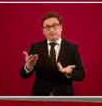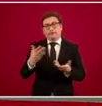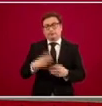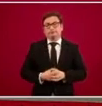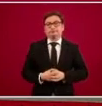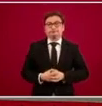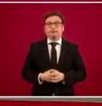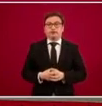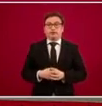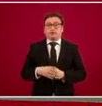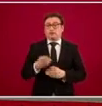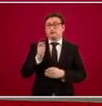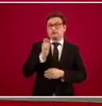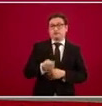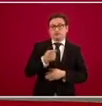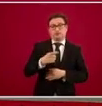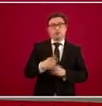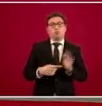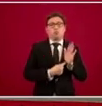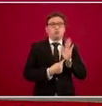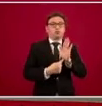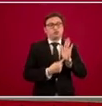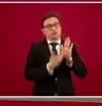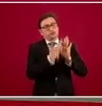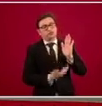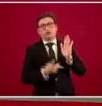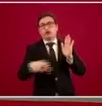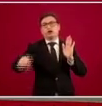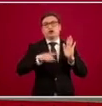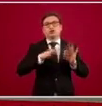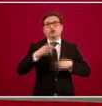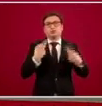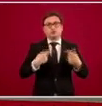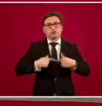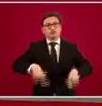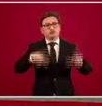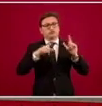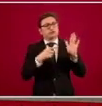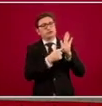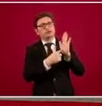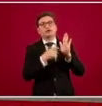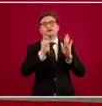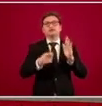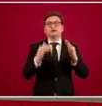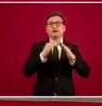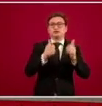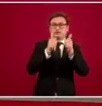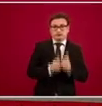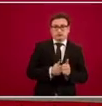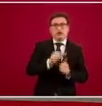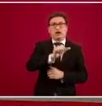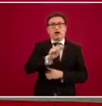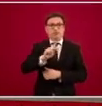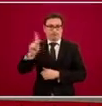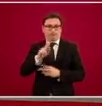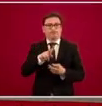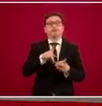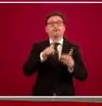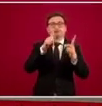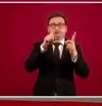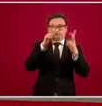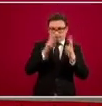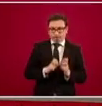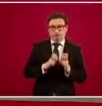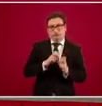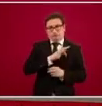is specifically for addressing those people that have some sort of disability. Right? So this is the front page